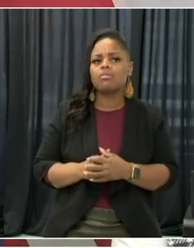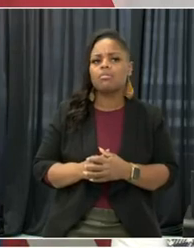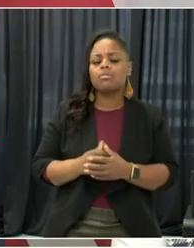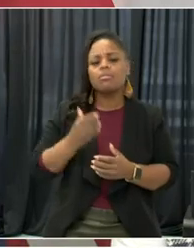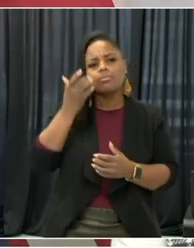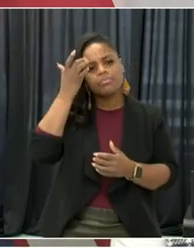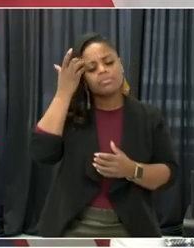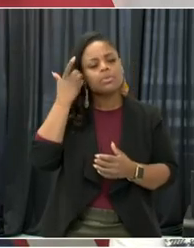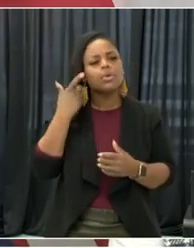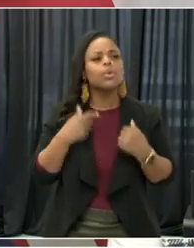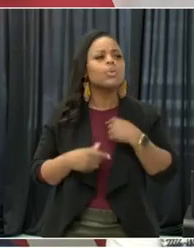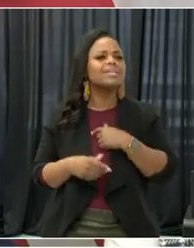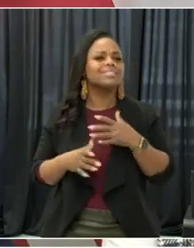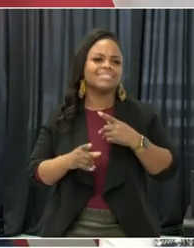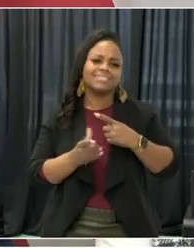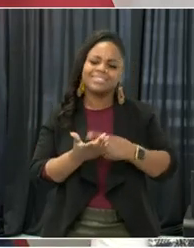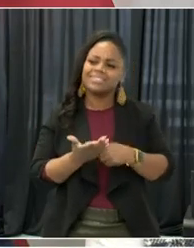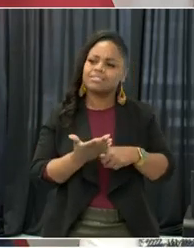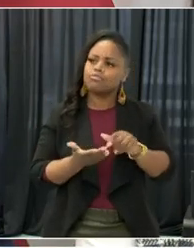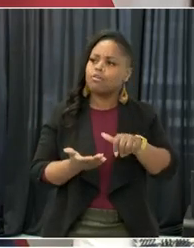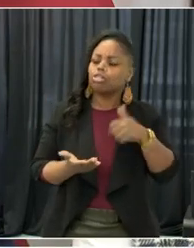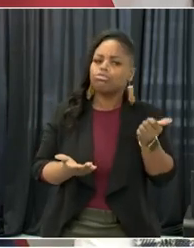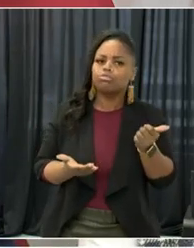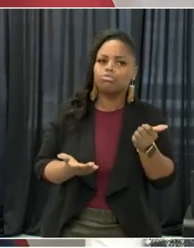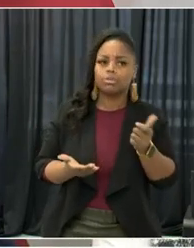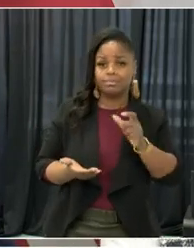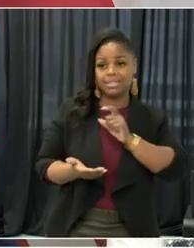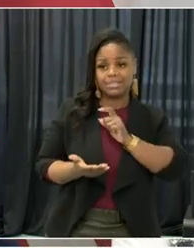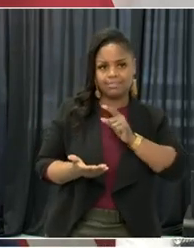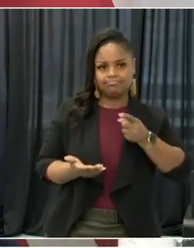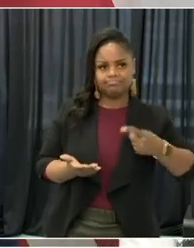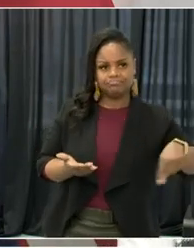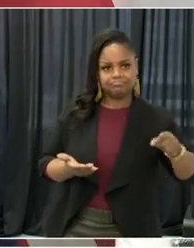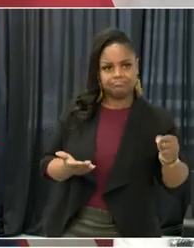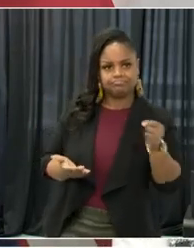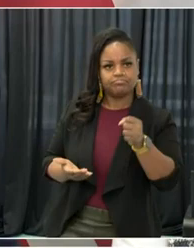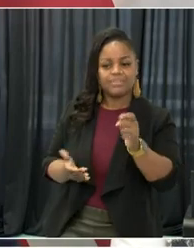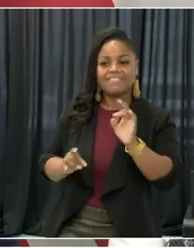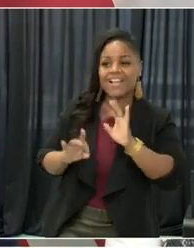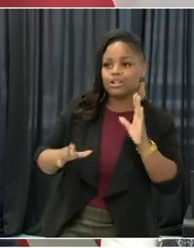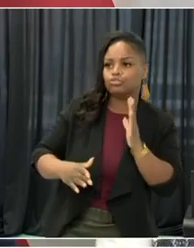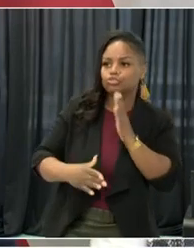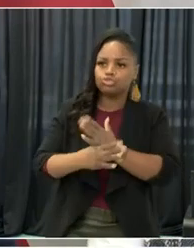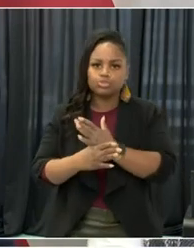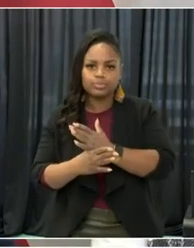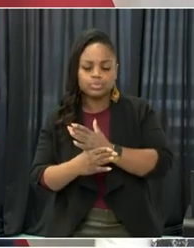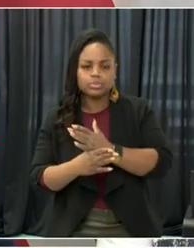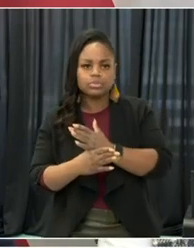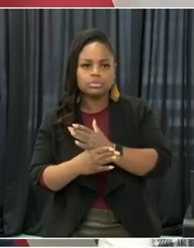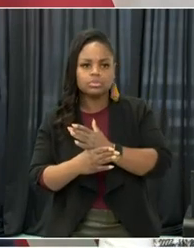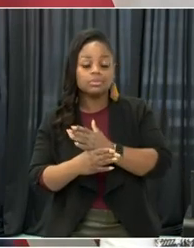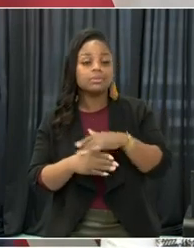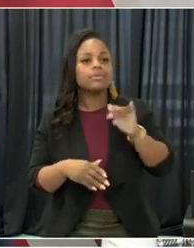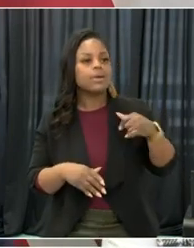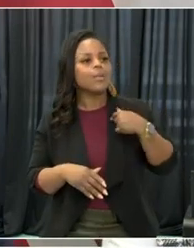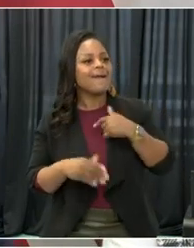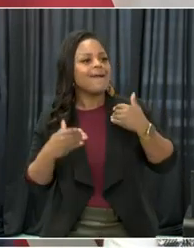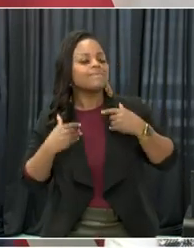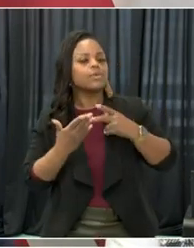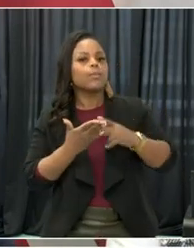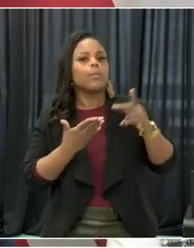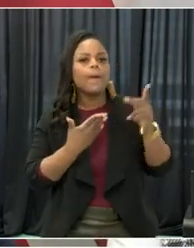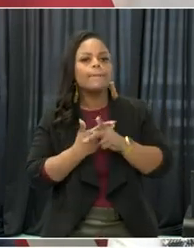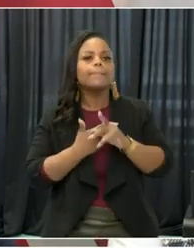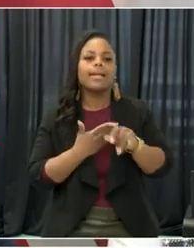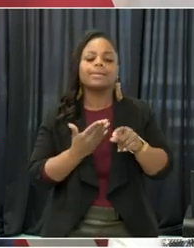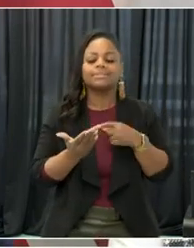was our alternatives to policing a lot, our violence interruption, our programs, like we didn't talk about it much here,